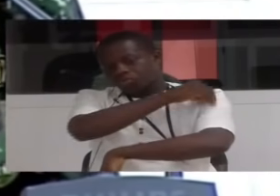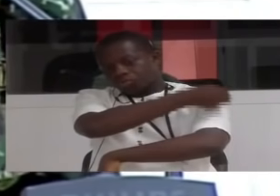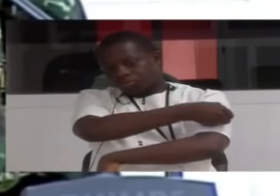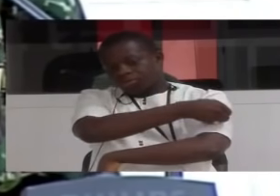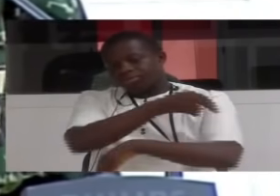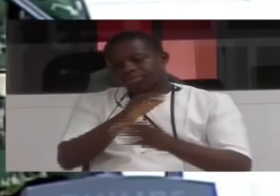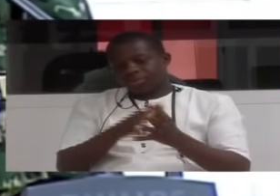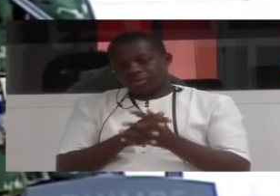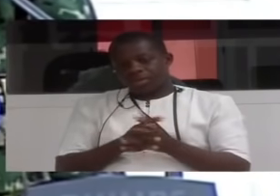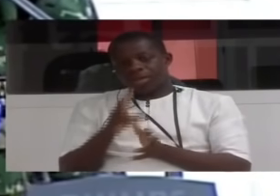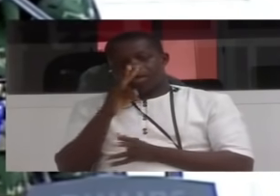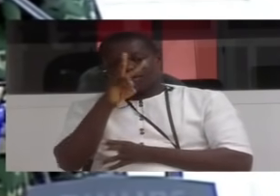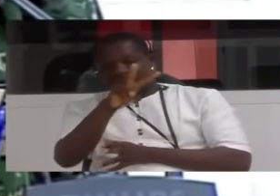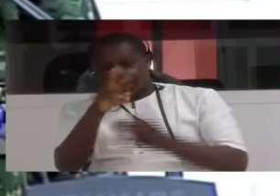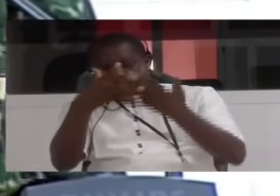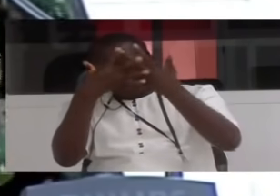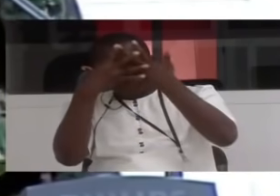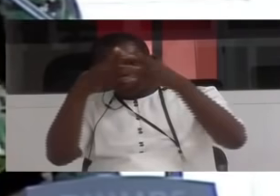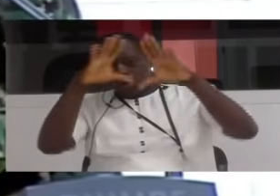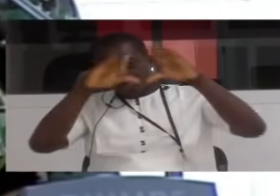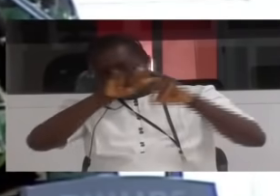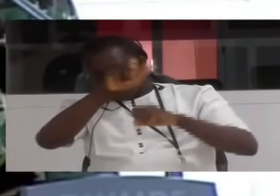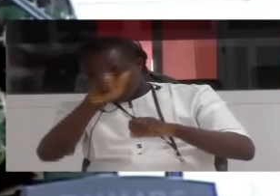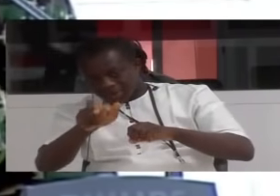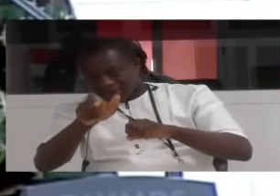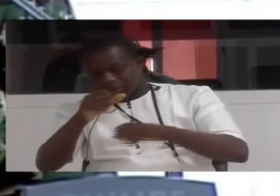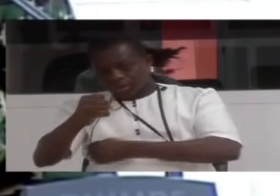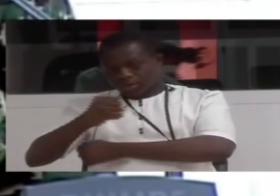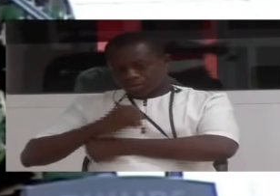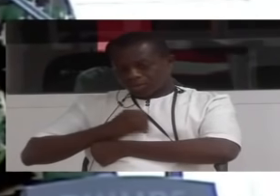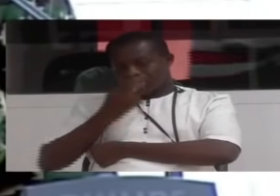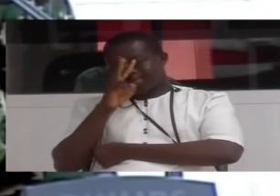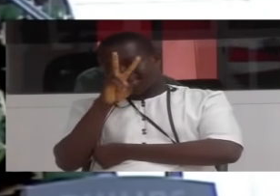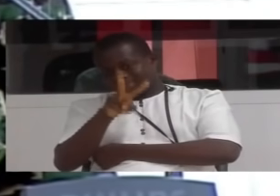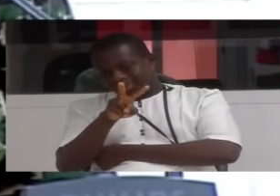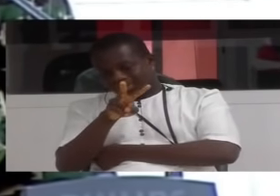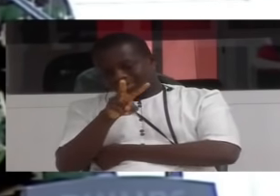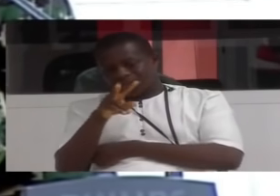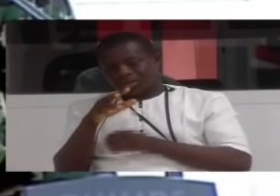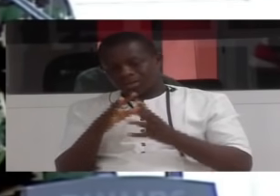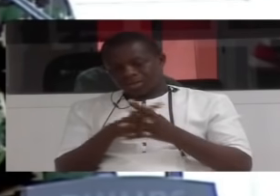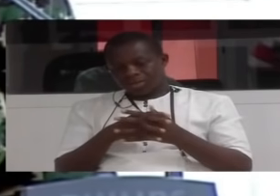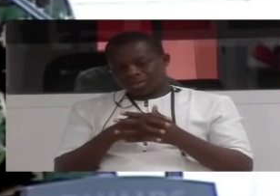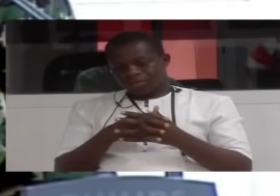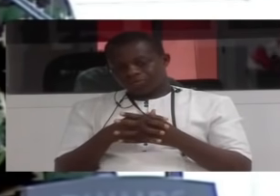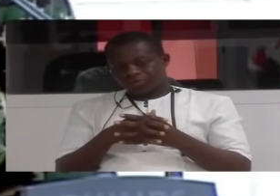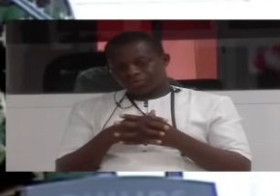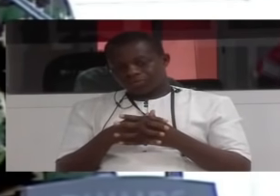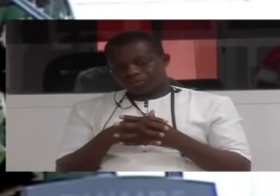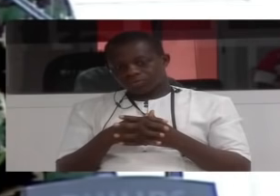nga nyim prison officer security je. When I got into the hospital, I caught sight of this prison